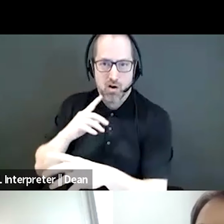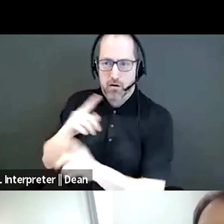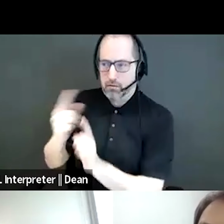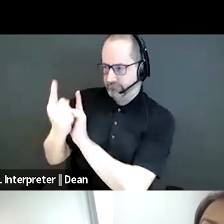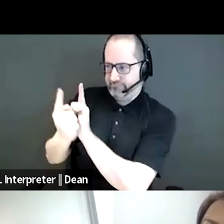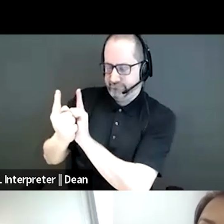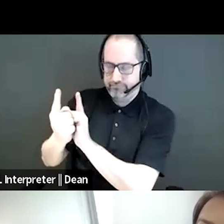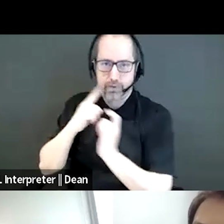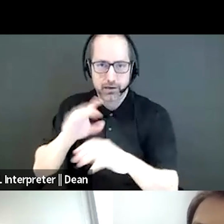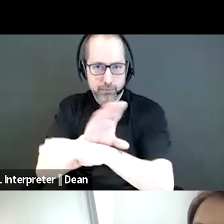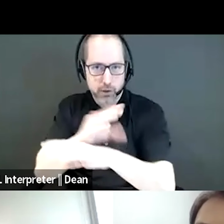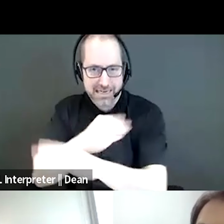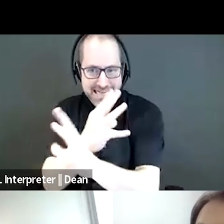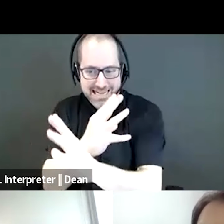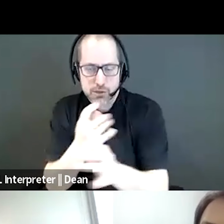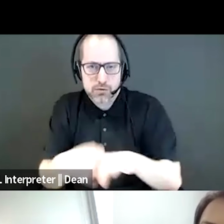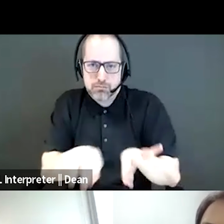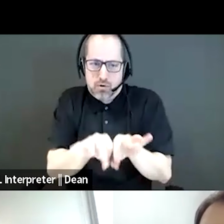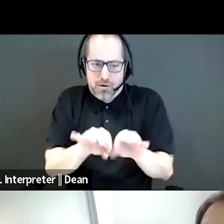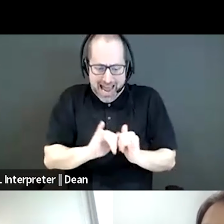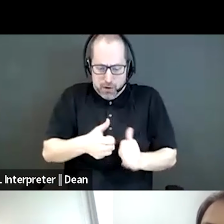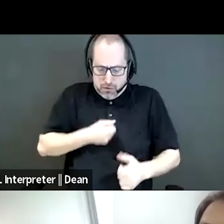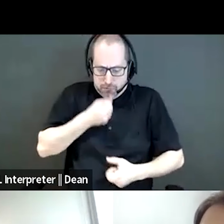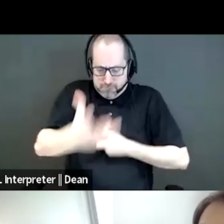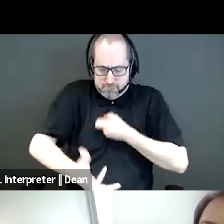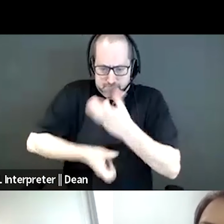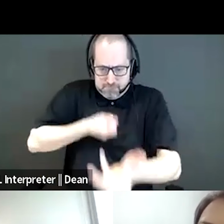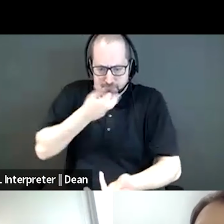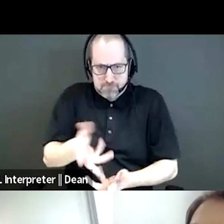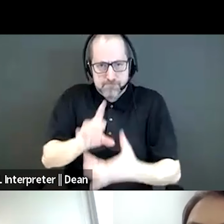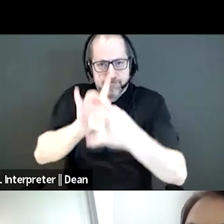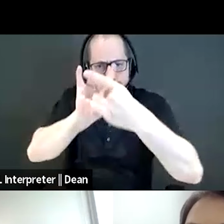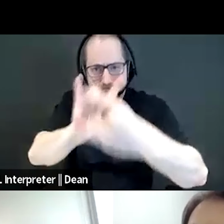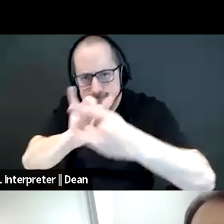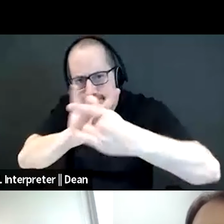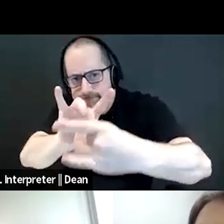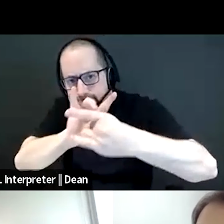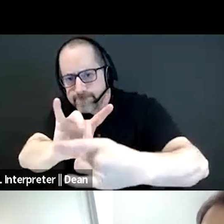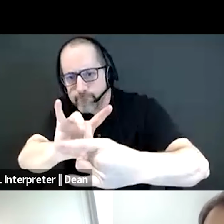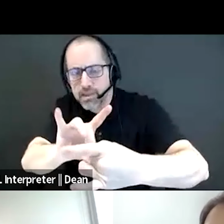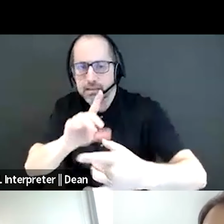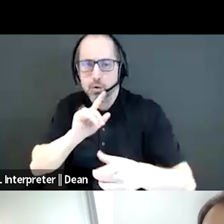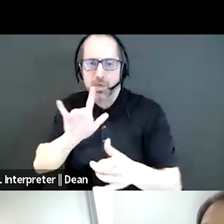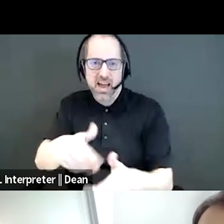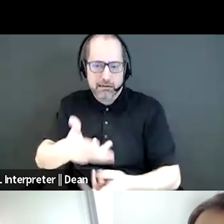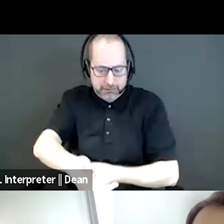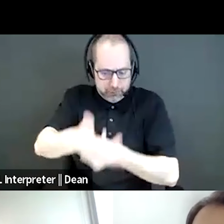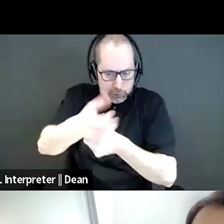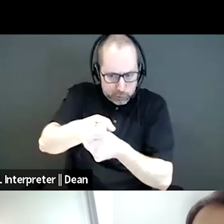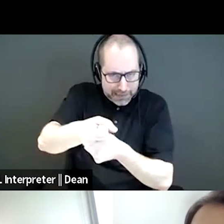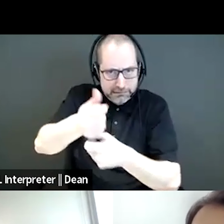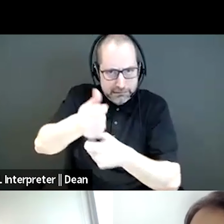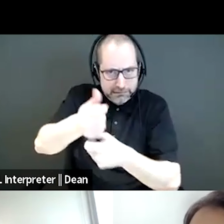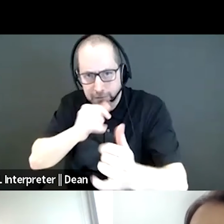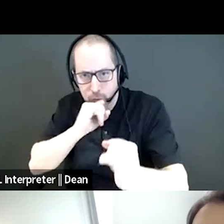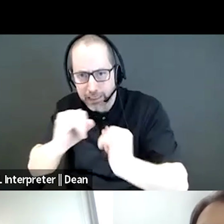understand and create that connection first, and see if you really create that trust when you are interviewing between candidate and the